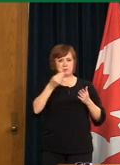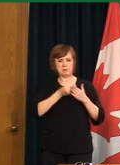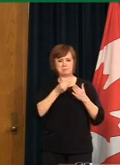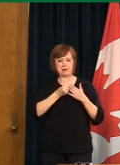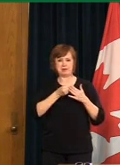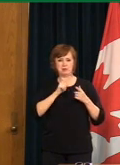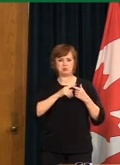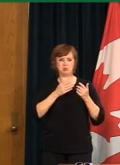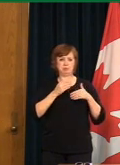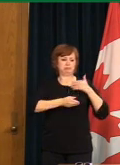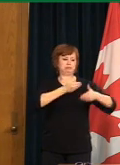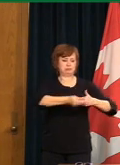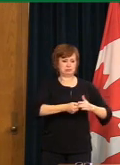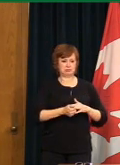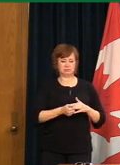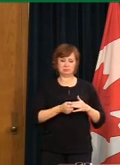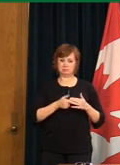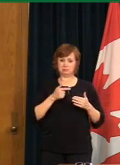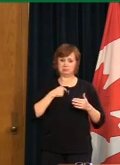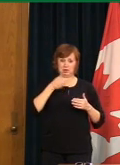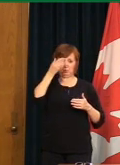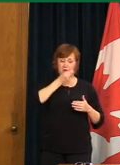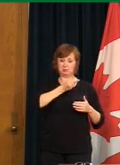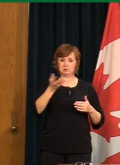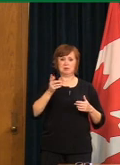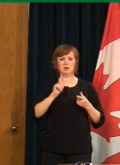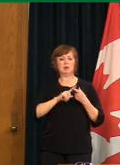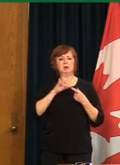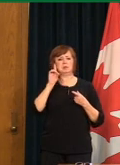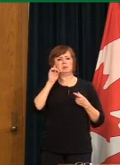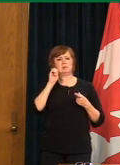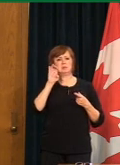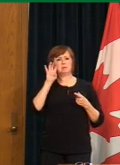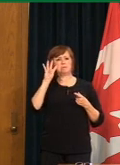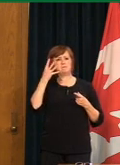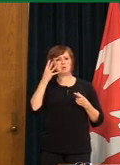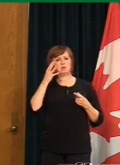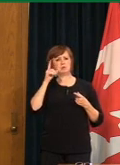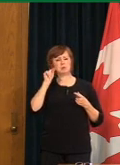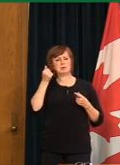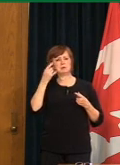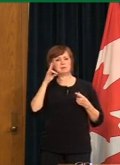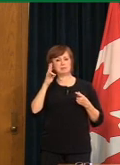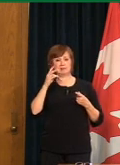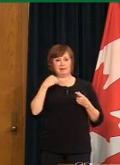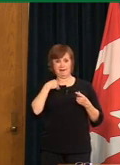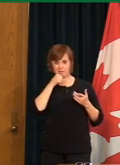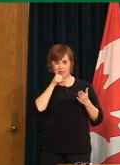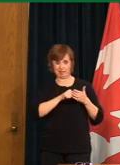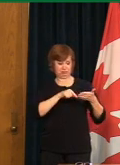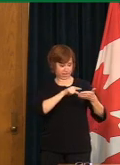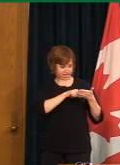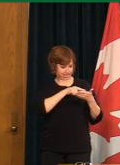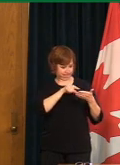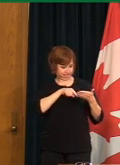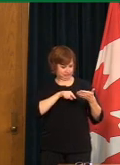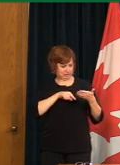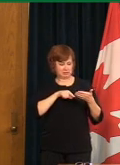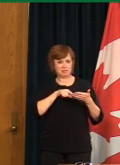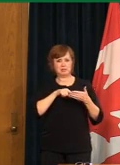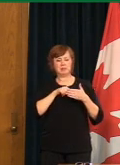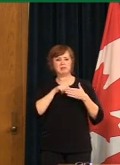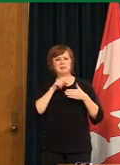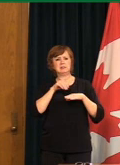would point, and we will provide you with a letter that's dated December the 4th, 2017. It was penned to the